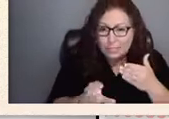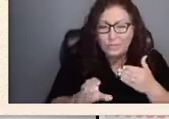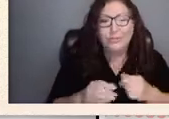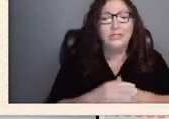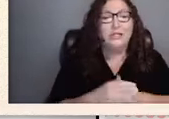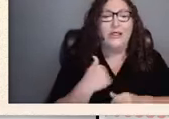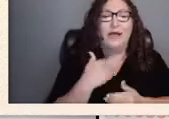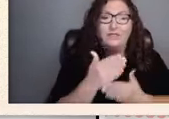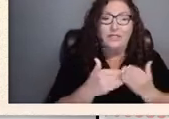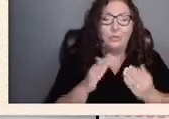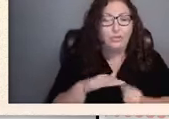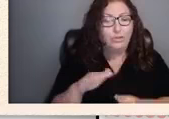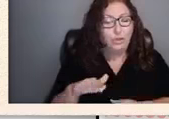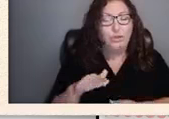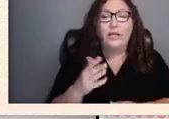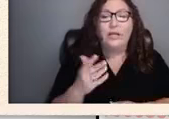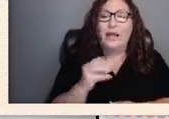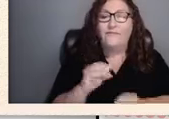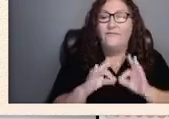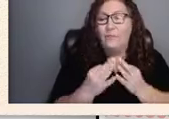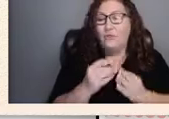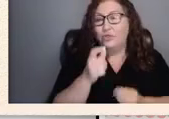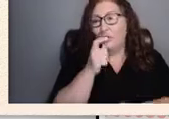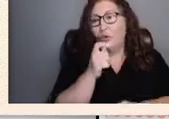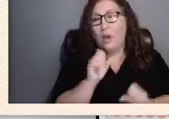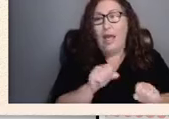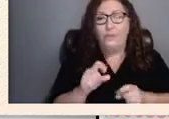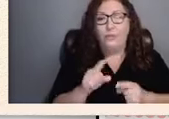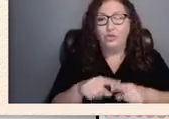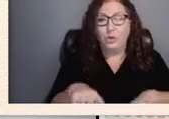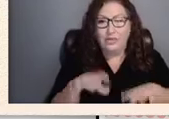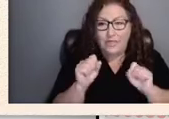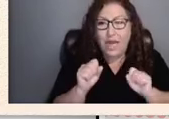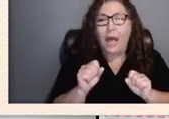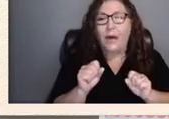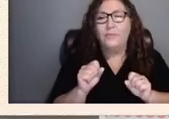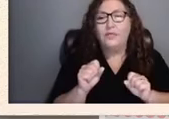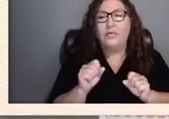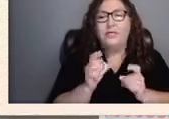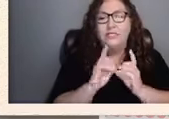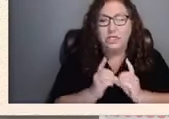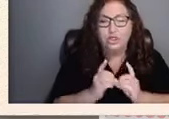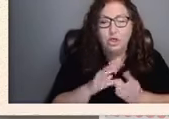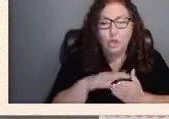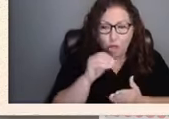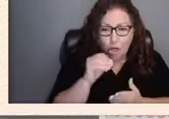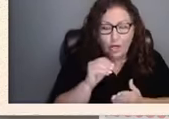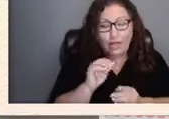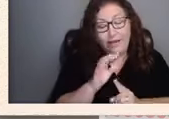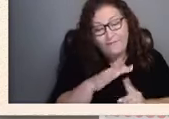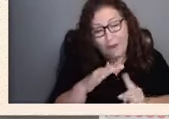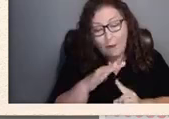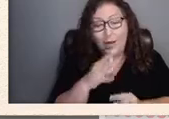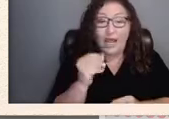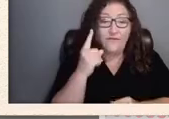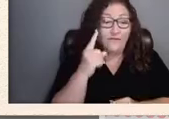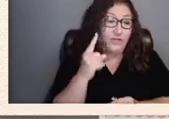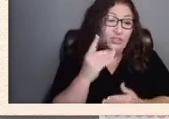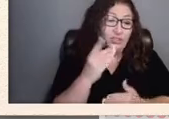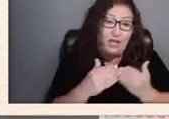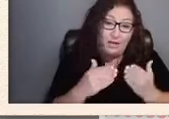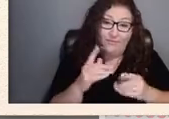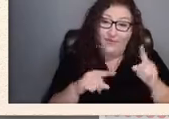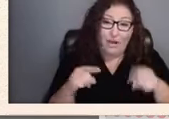children and families who were able to adopt to a digital learning environment, and some for various reasons,